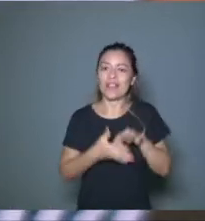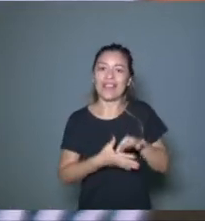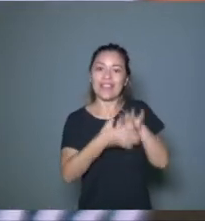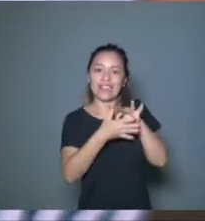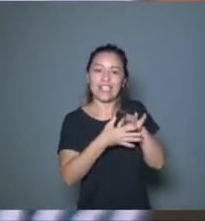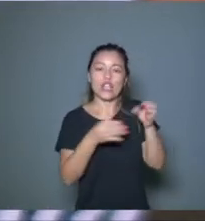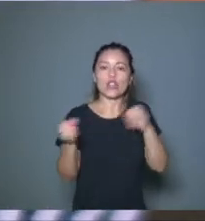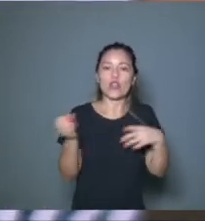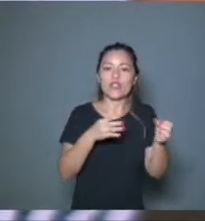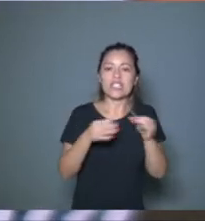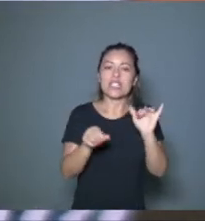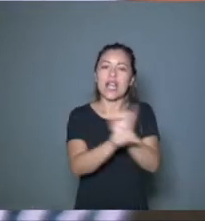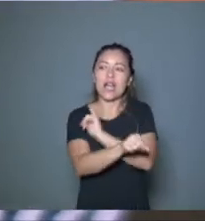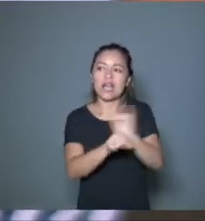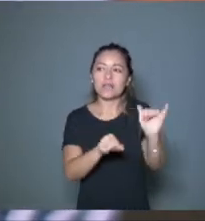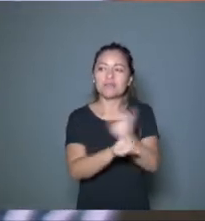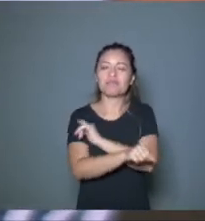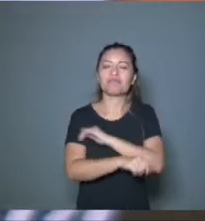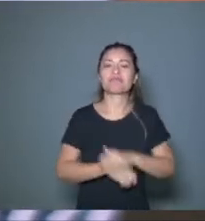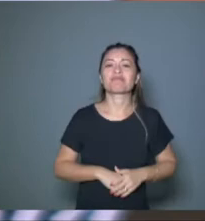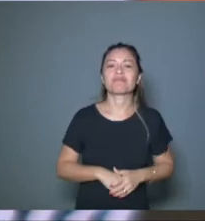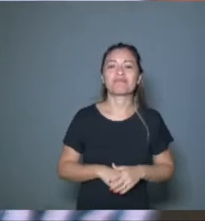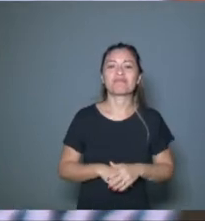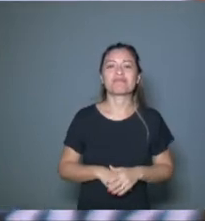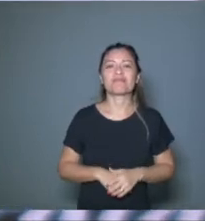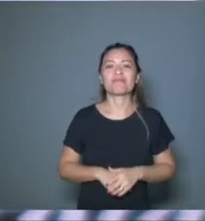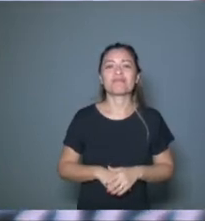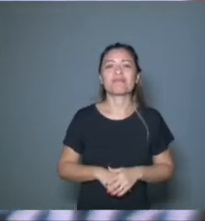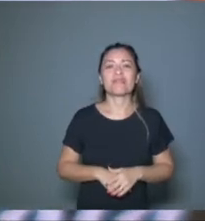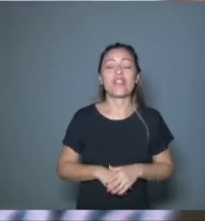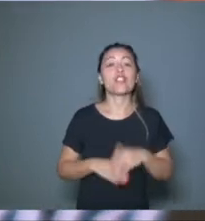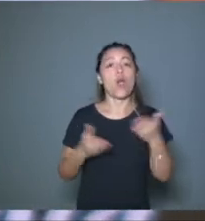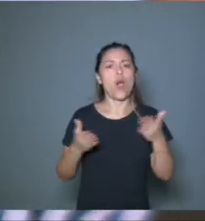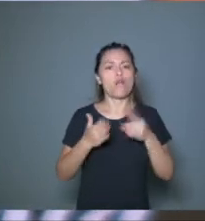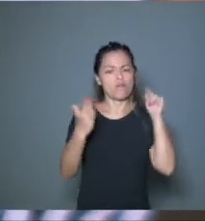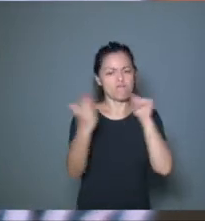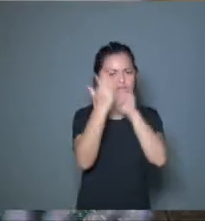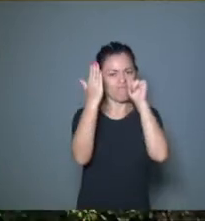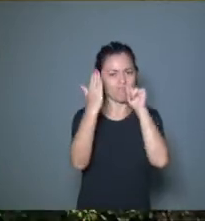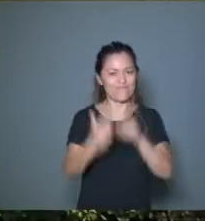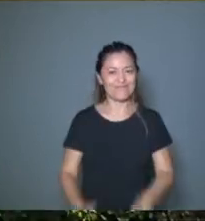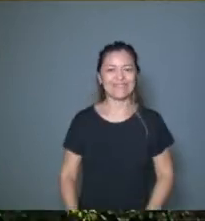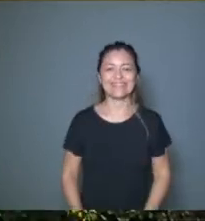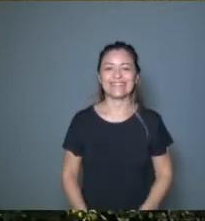financial market now as head for innovation and strategy as well.